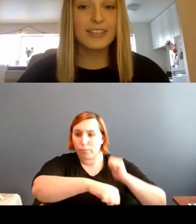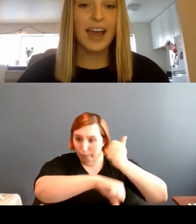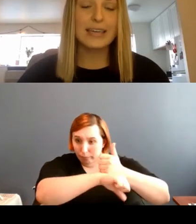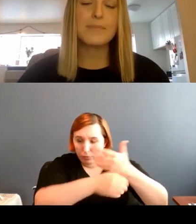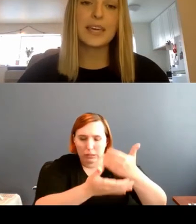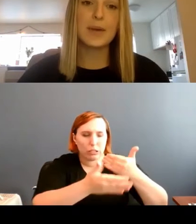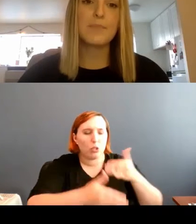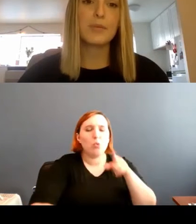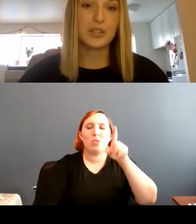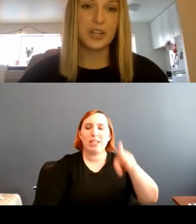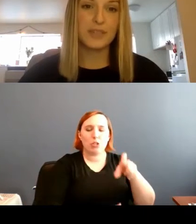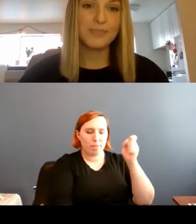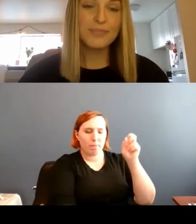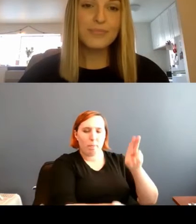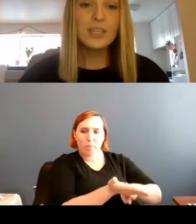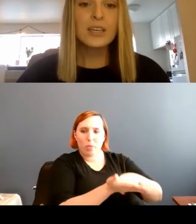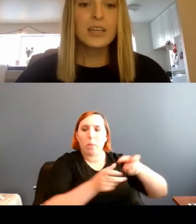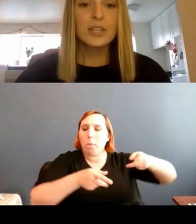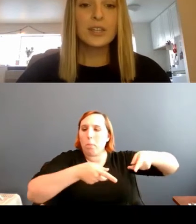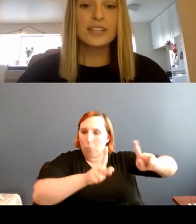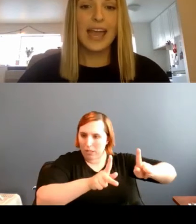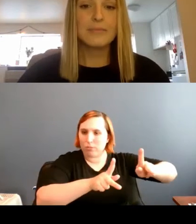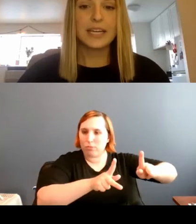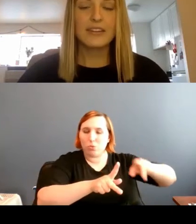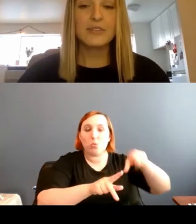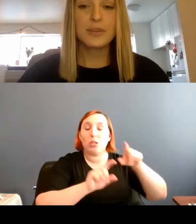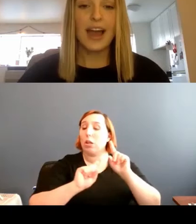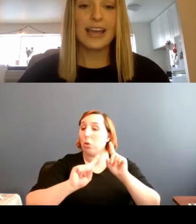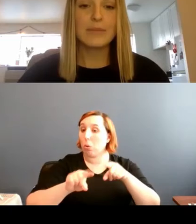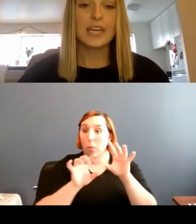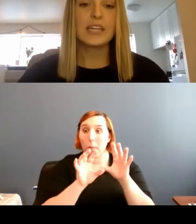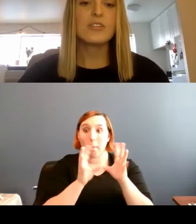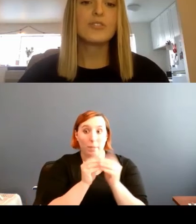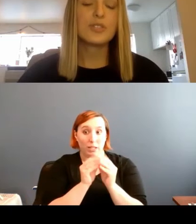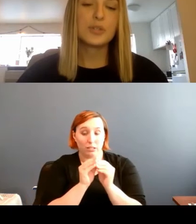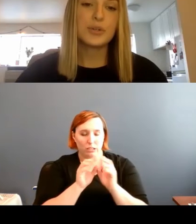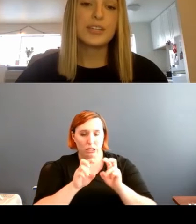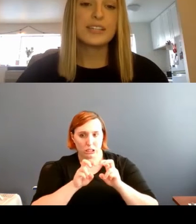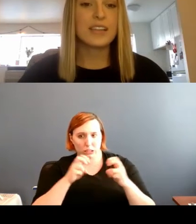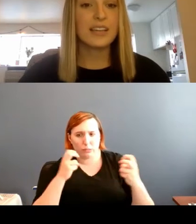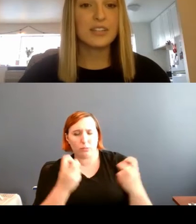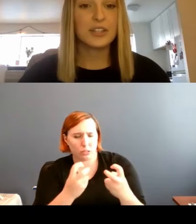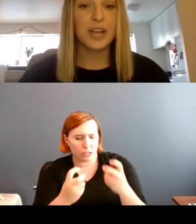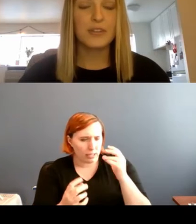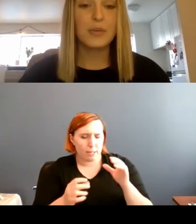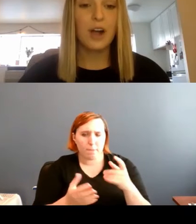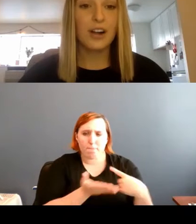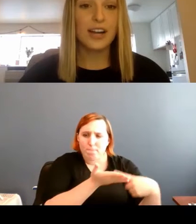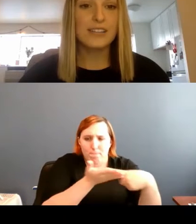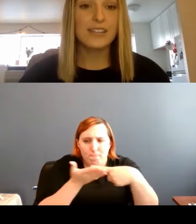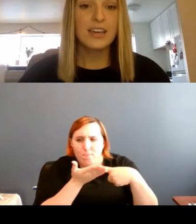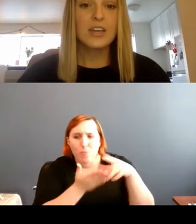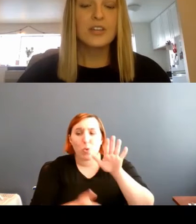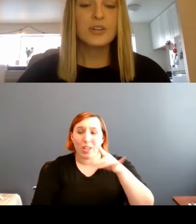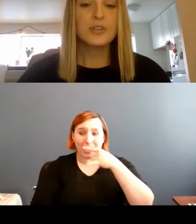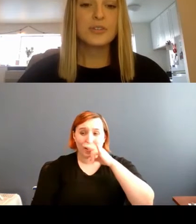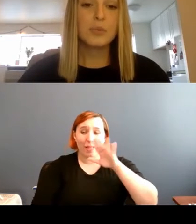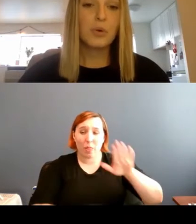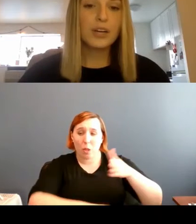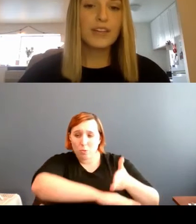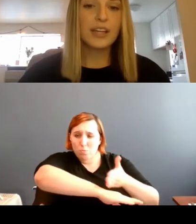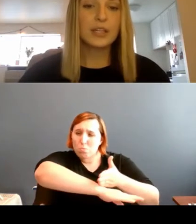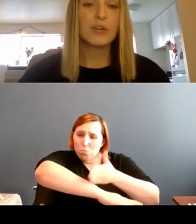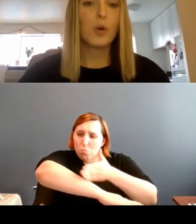grant the IEP permission. You can attend meetings with the IEP to discuss your child's progress. So